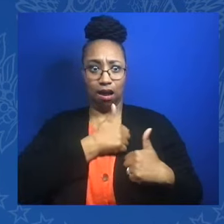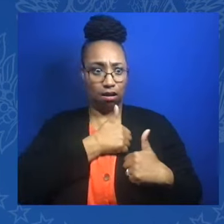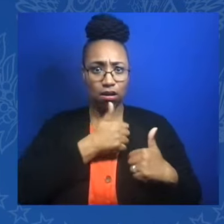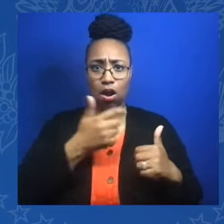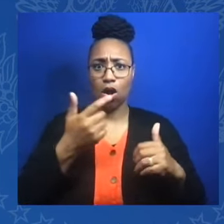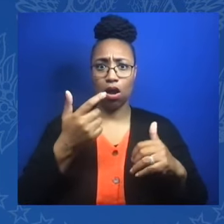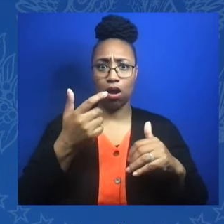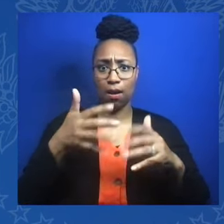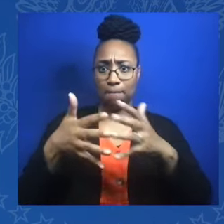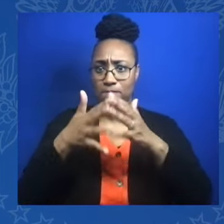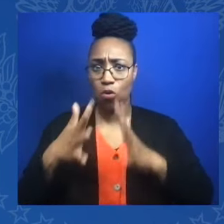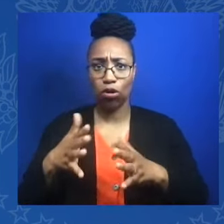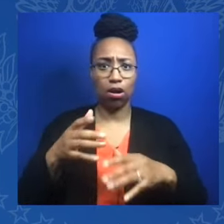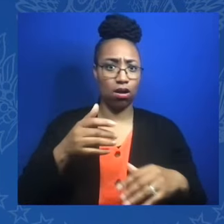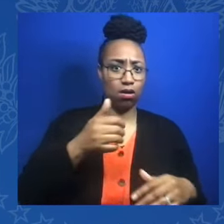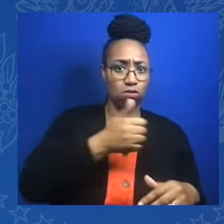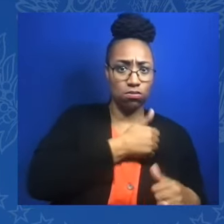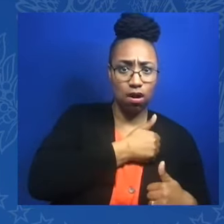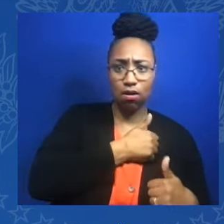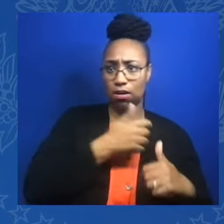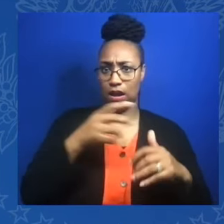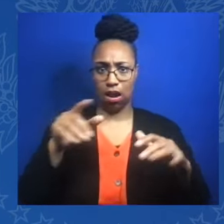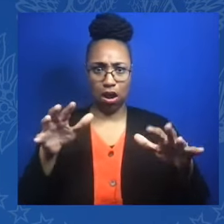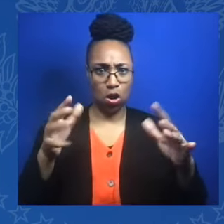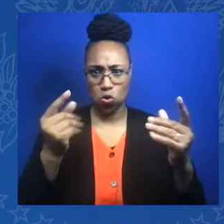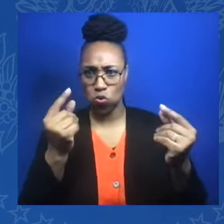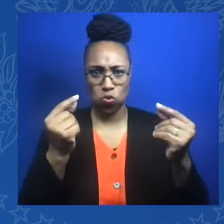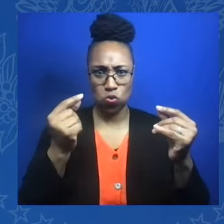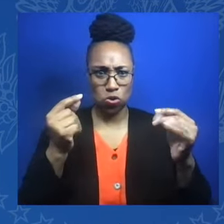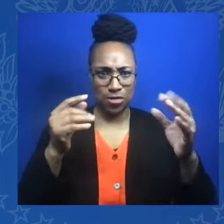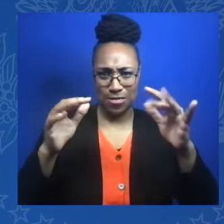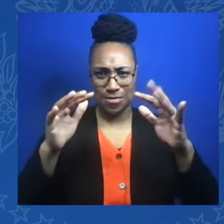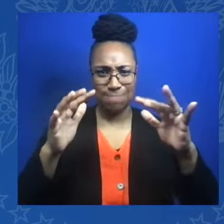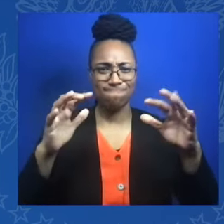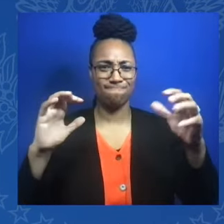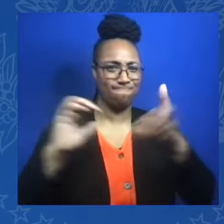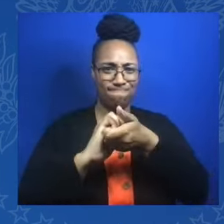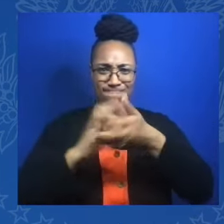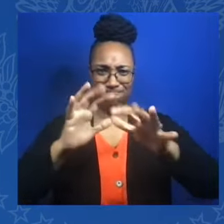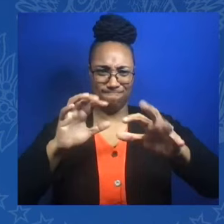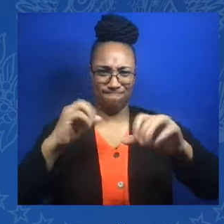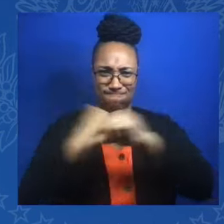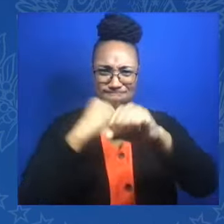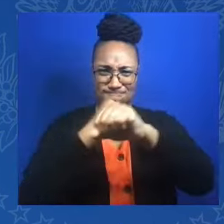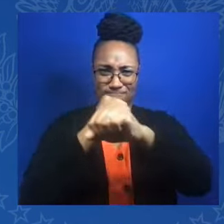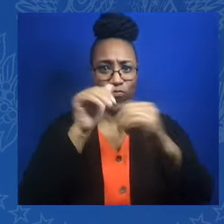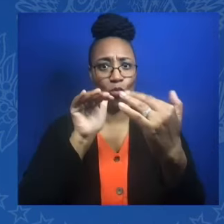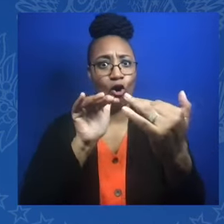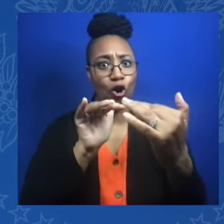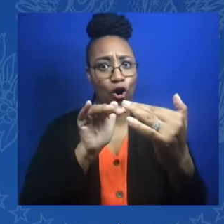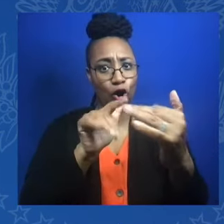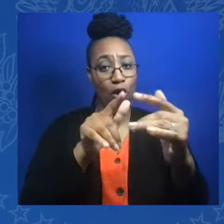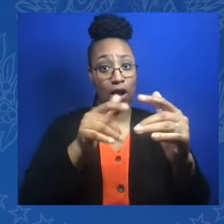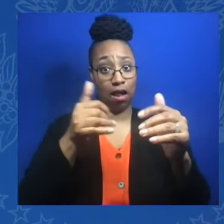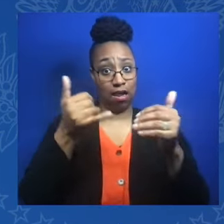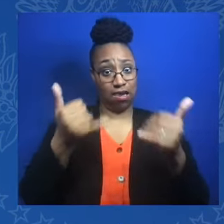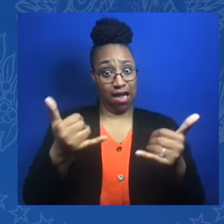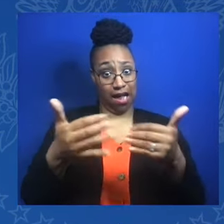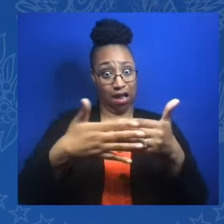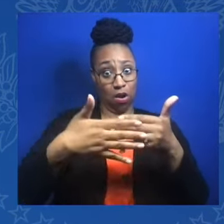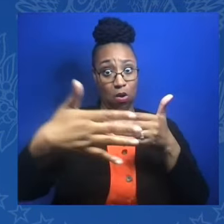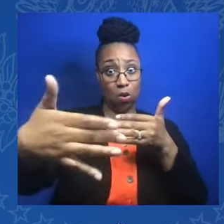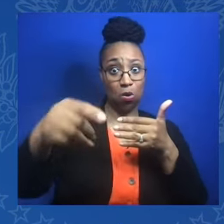world where our soldiers lie in cemeteries, shoulder to shoulder.